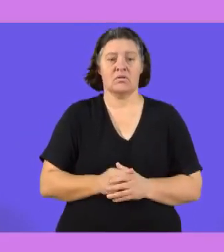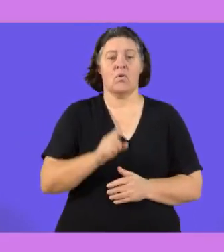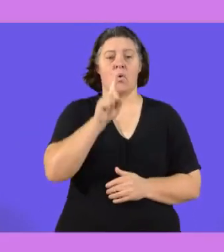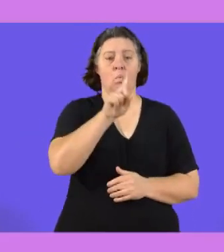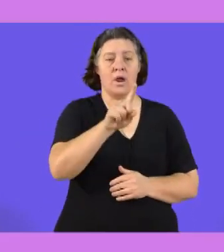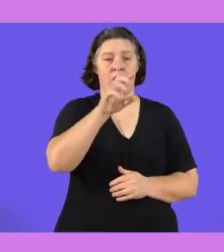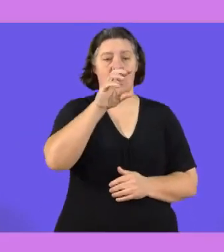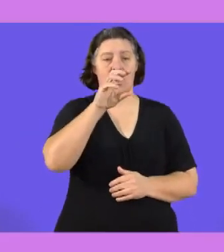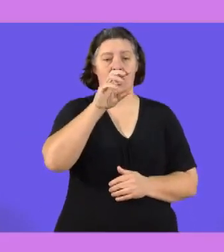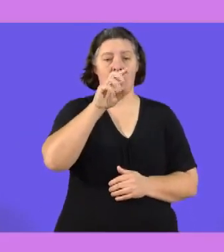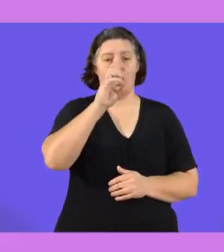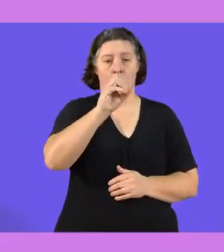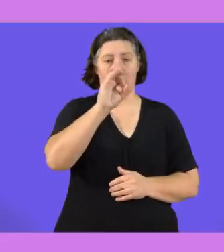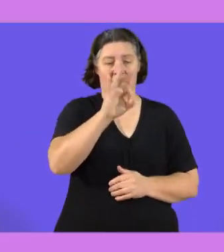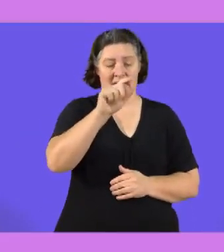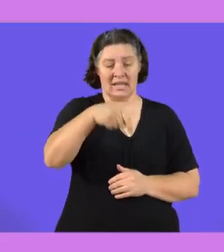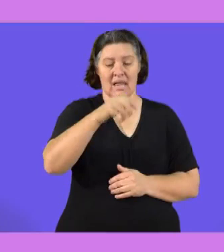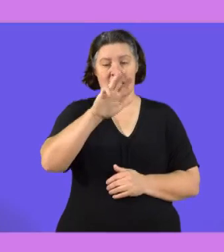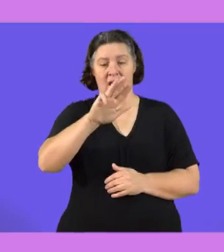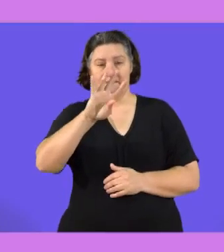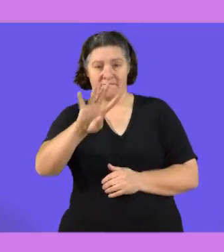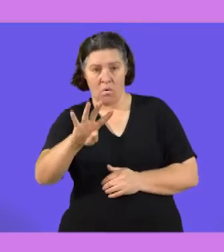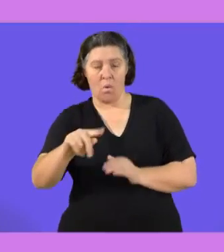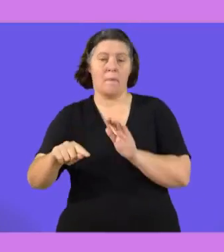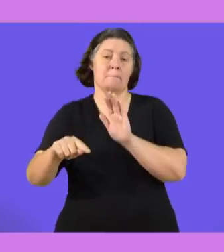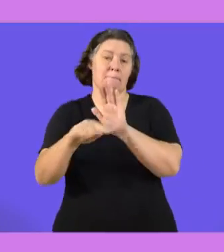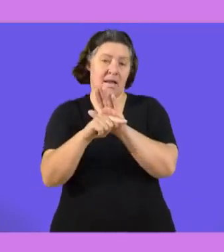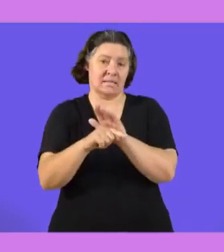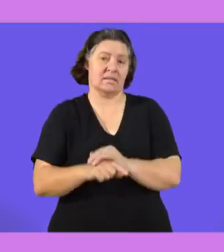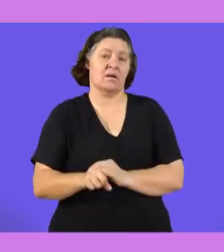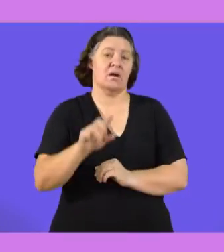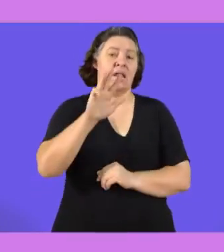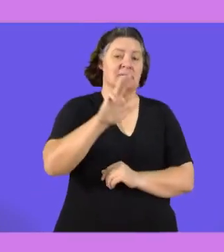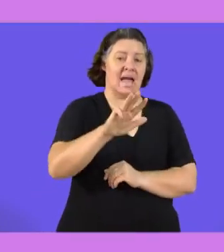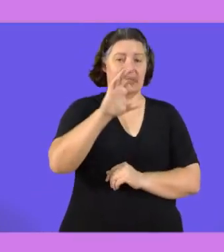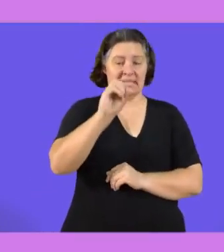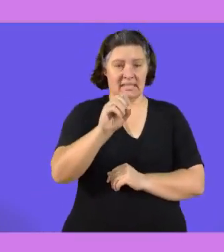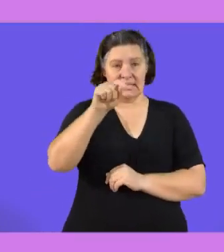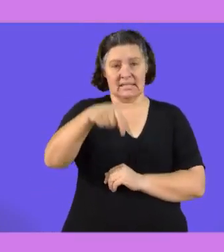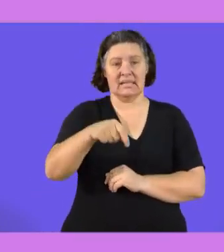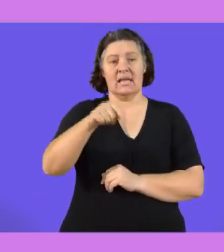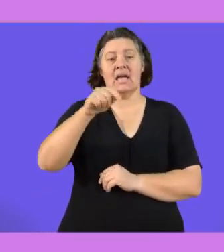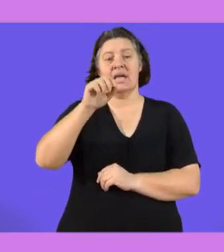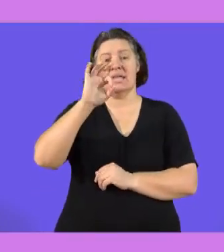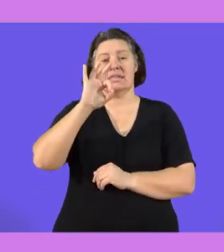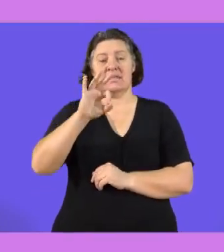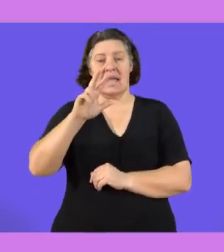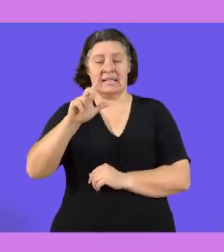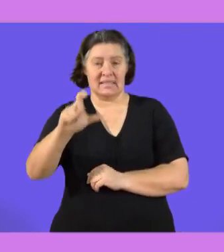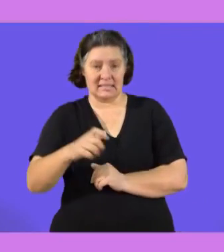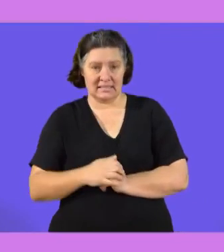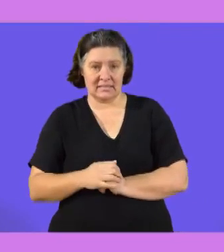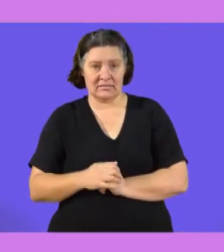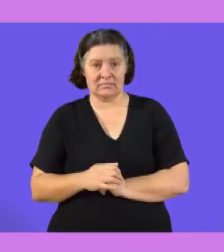103 Rand and 94 cents minus 90 Rand and 38 cents and see what that will give